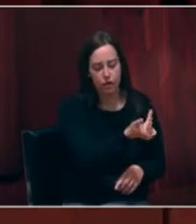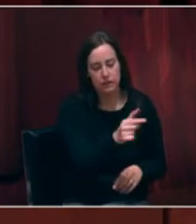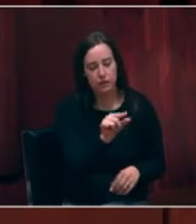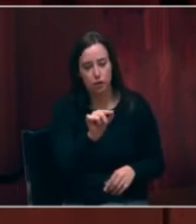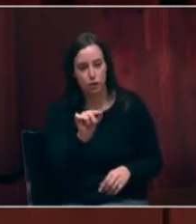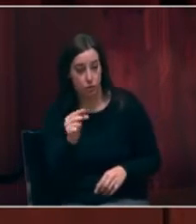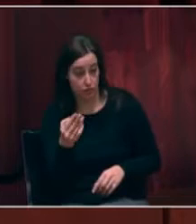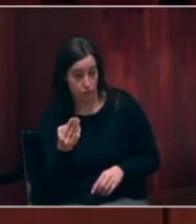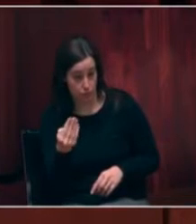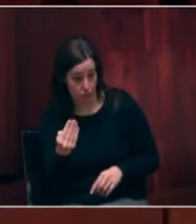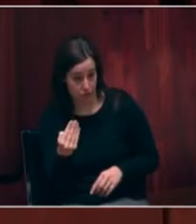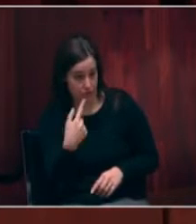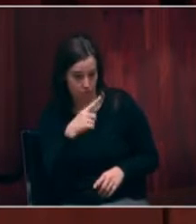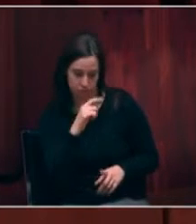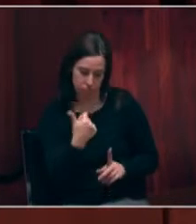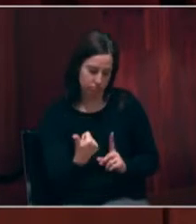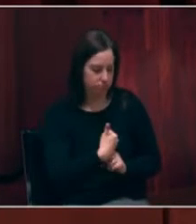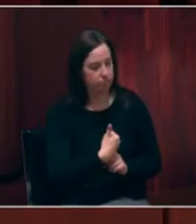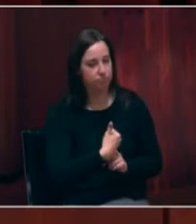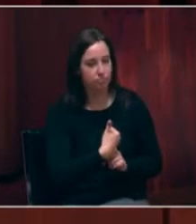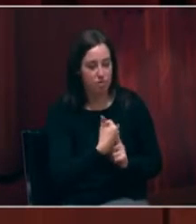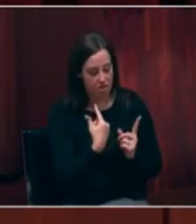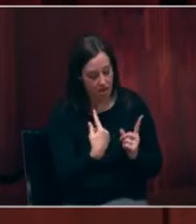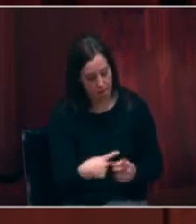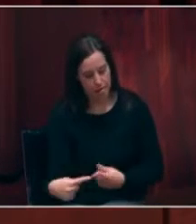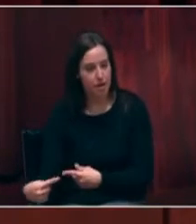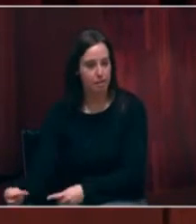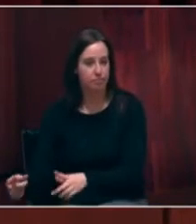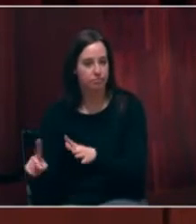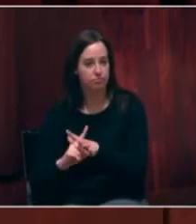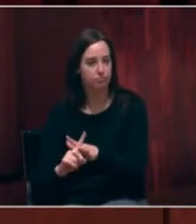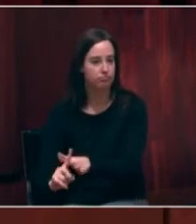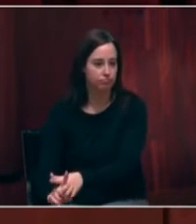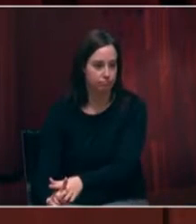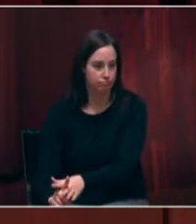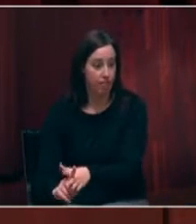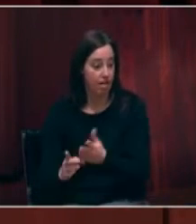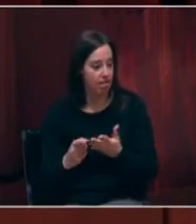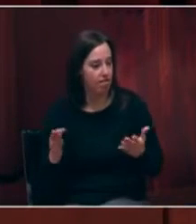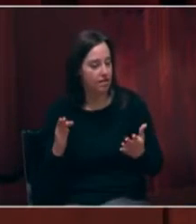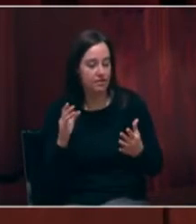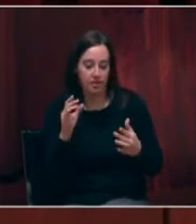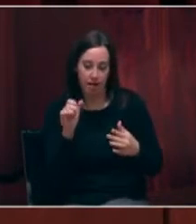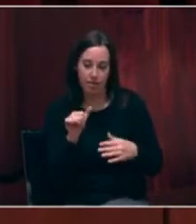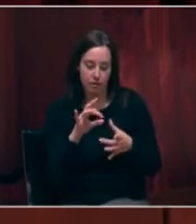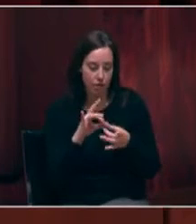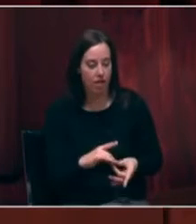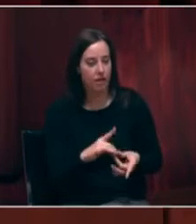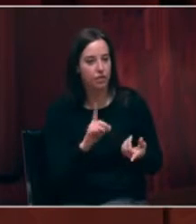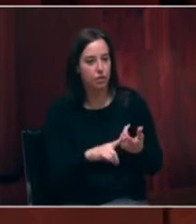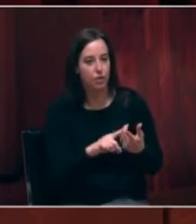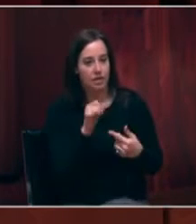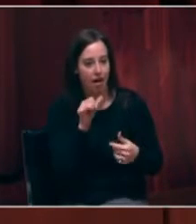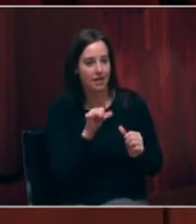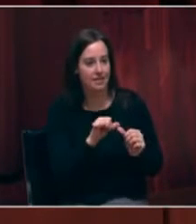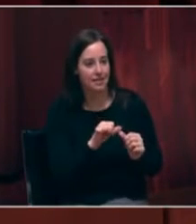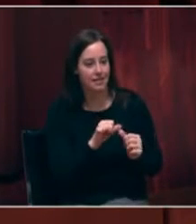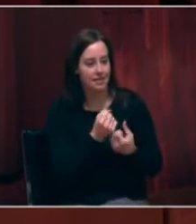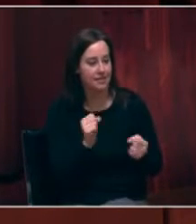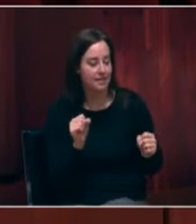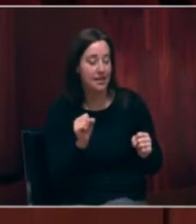2013 and 2014. We were hit with a number of incidents that can be attributed, that were attributed to inconsistent